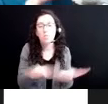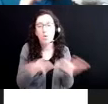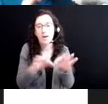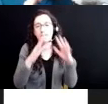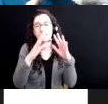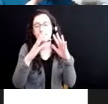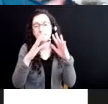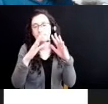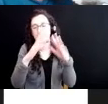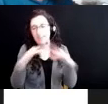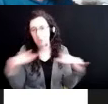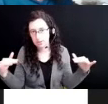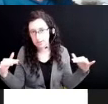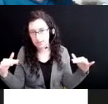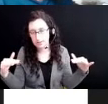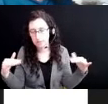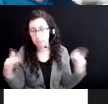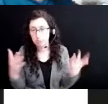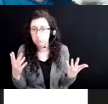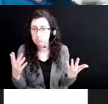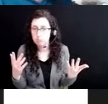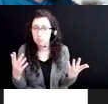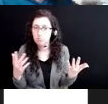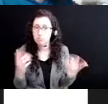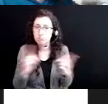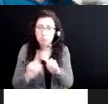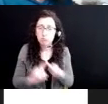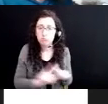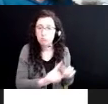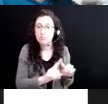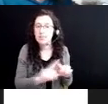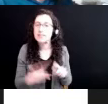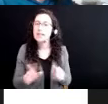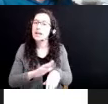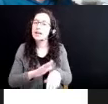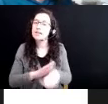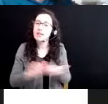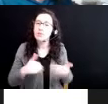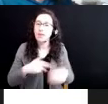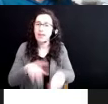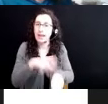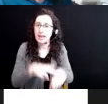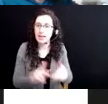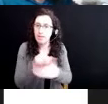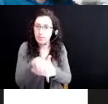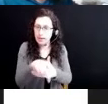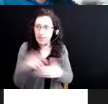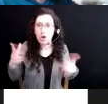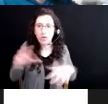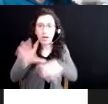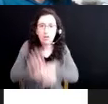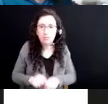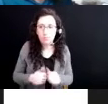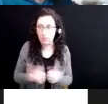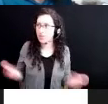that's the benefit of native plants, is they're adapted to our climate and